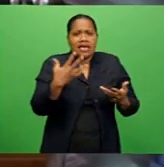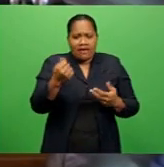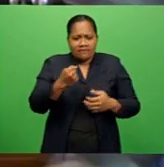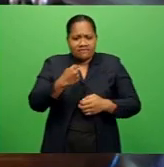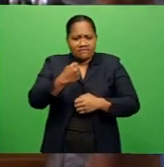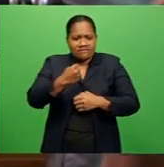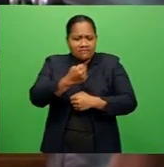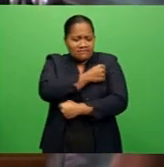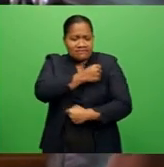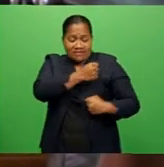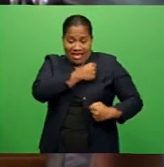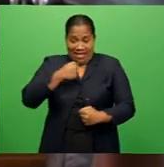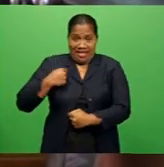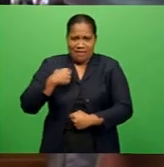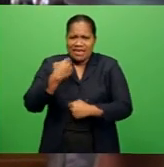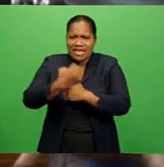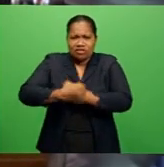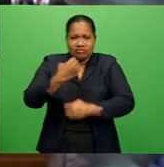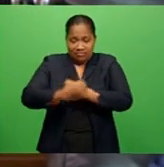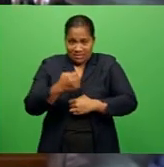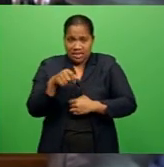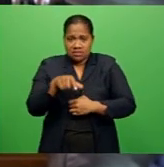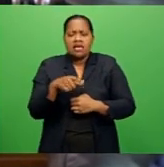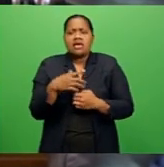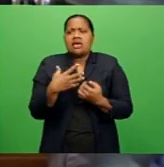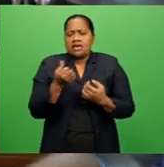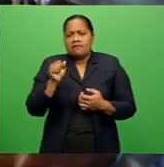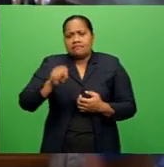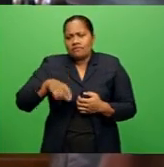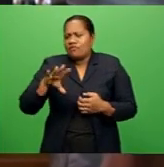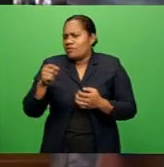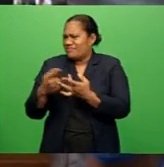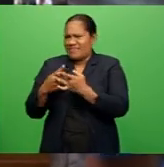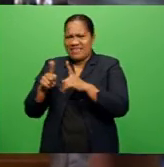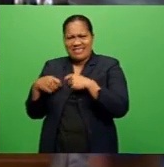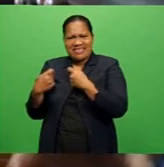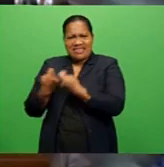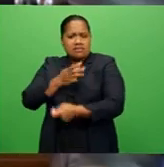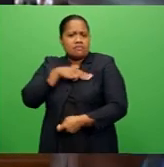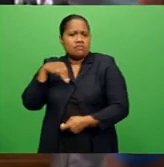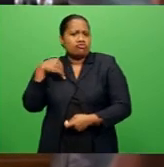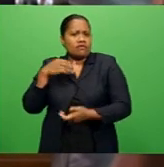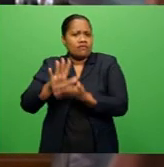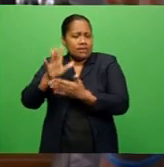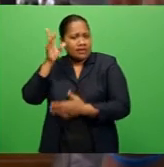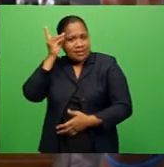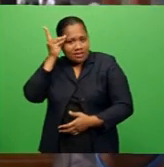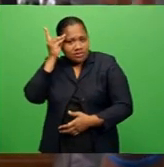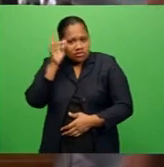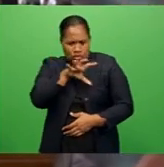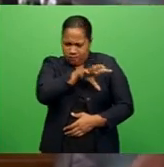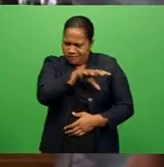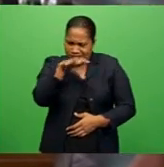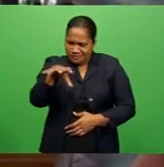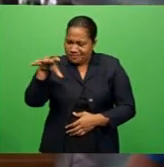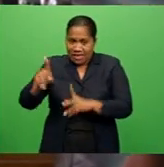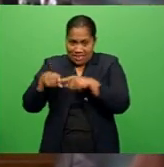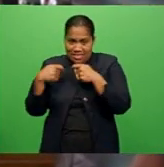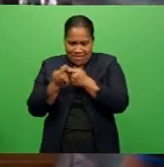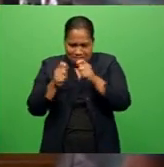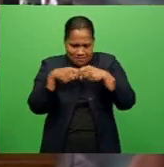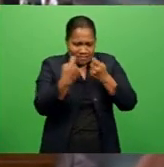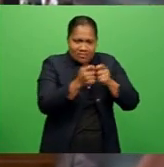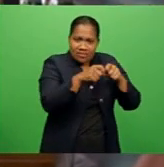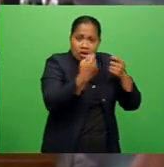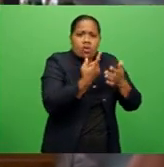engineers, and of course from the asset management team from the Ministry of Education. Schools and other